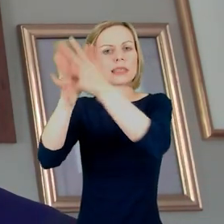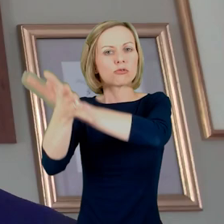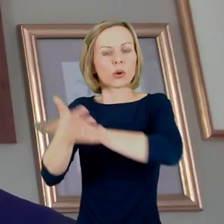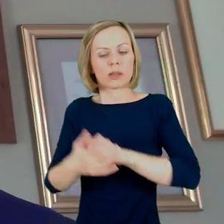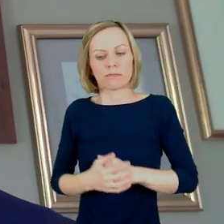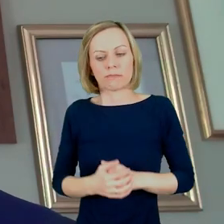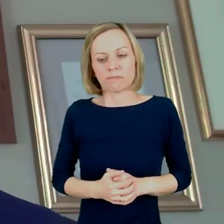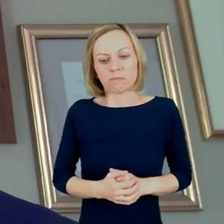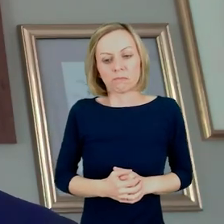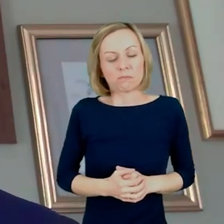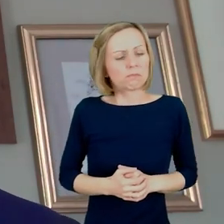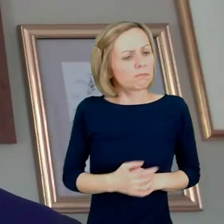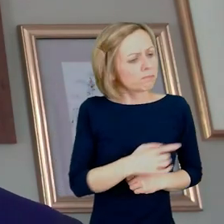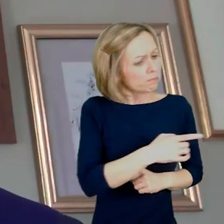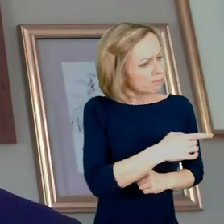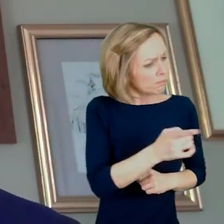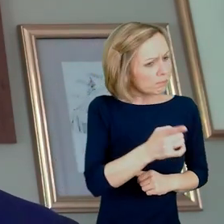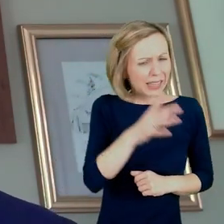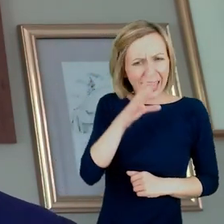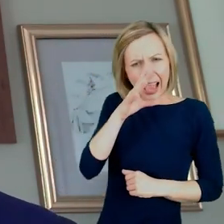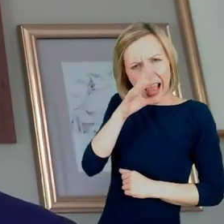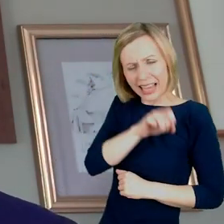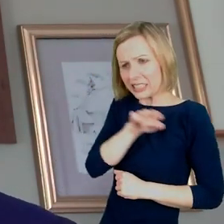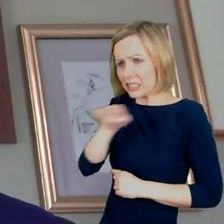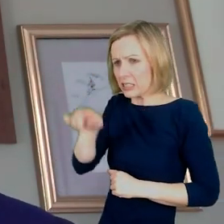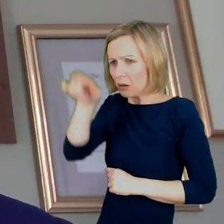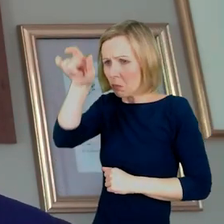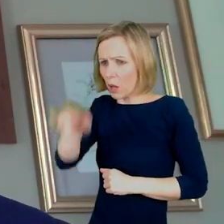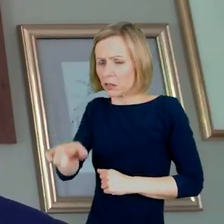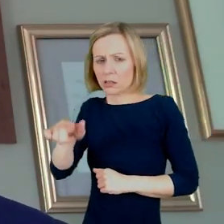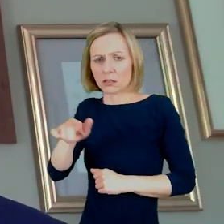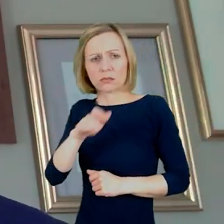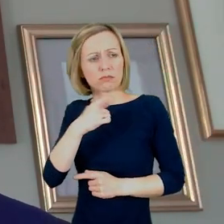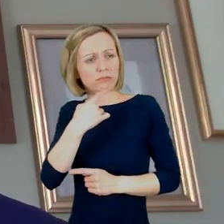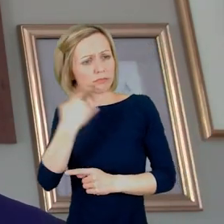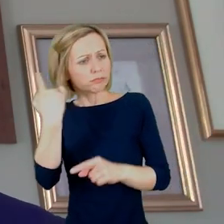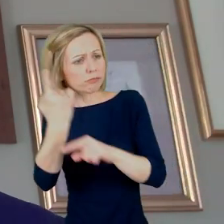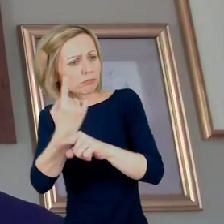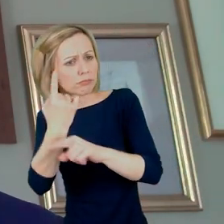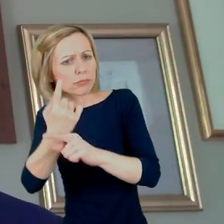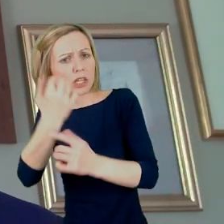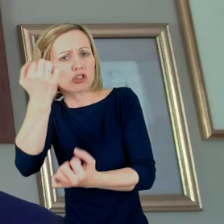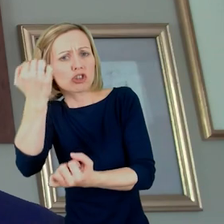They hate the one who reproves in the gate, and they abhor the